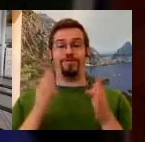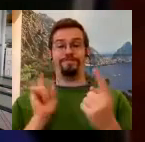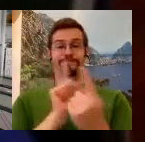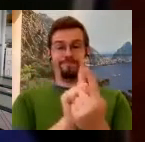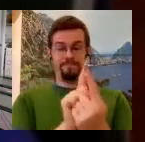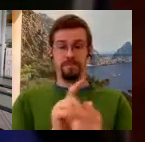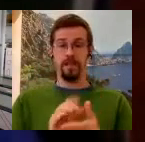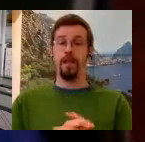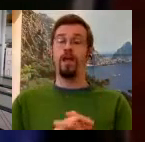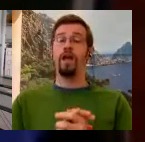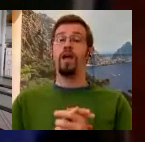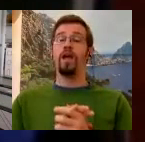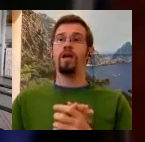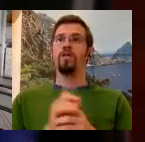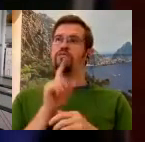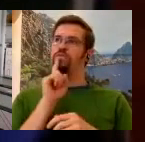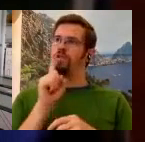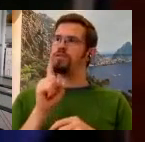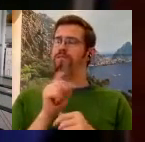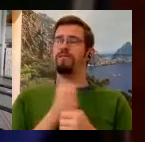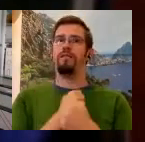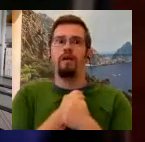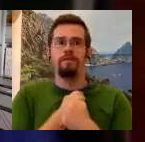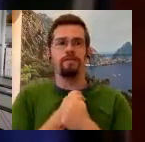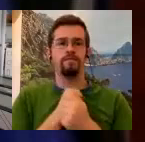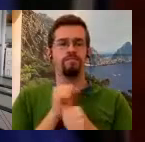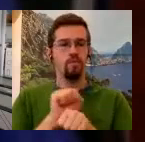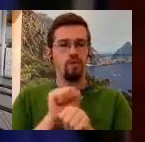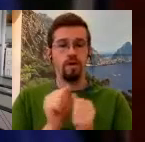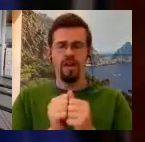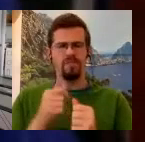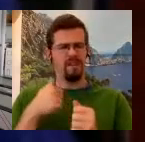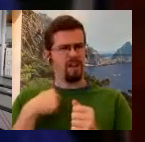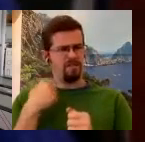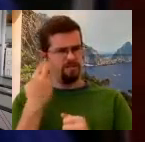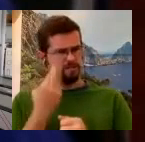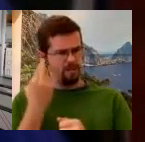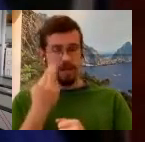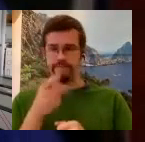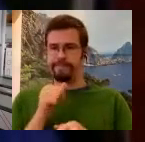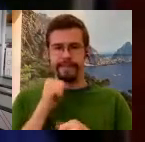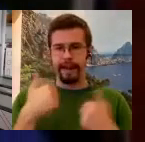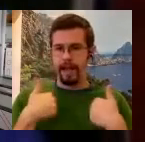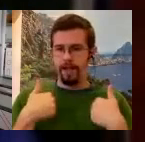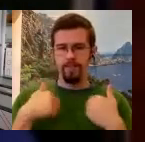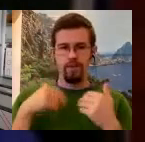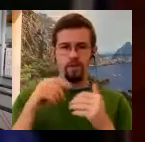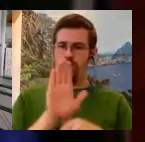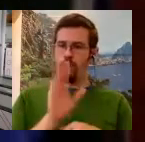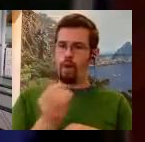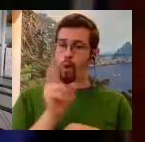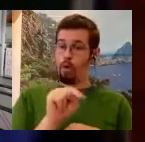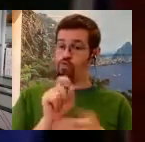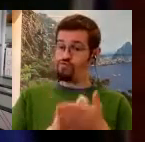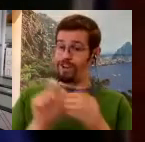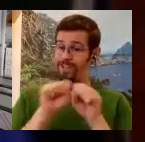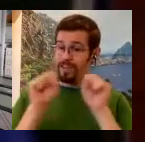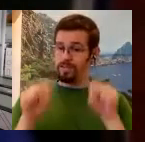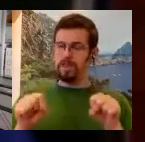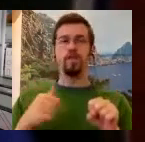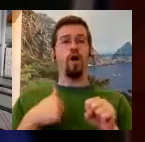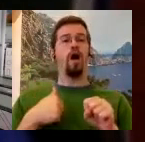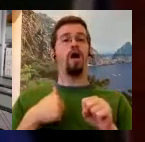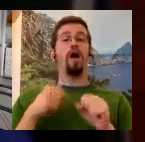Reading about the deaf, I realized that they didn't have their own writing system. So I went searching online, and I found SignWriting. I was like, wow, this